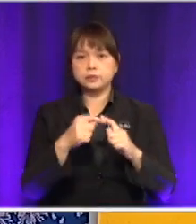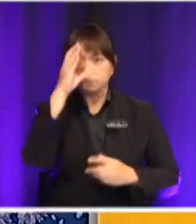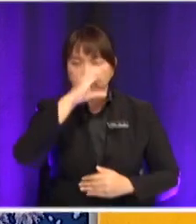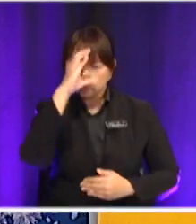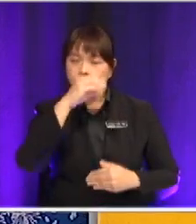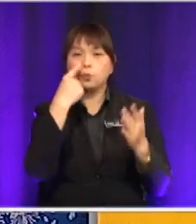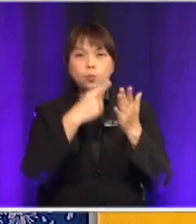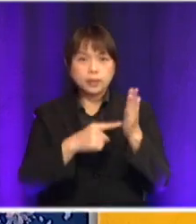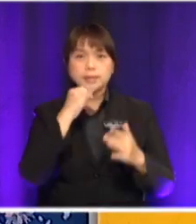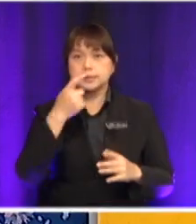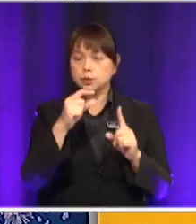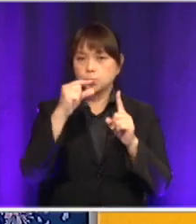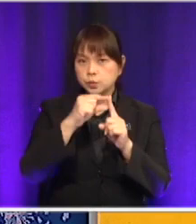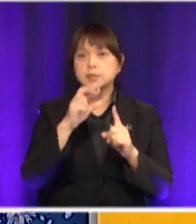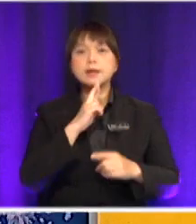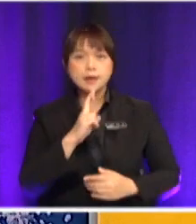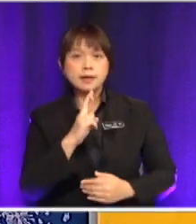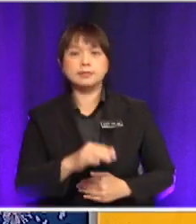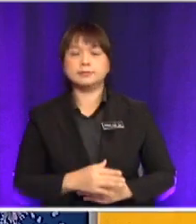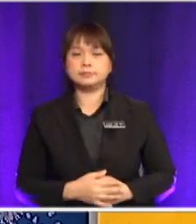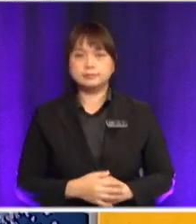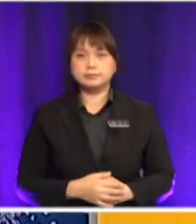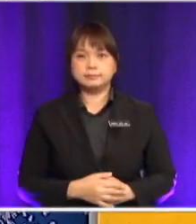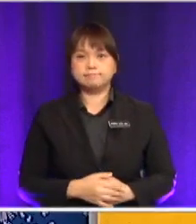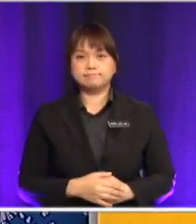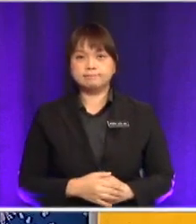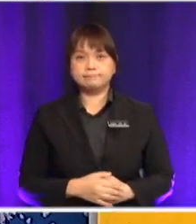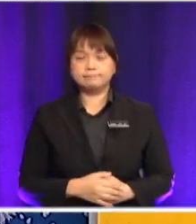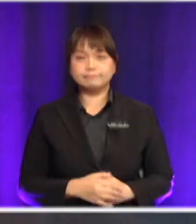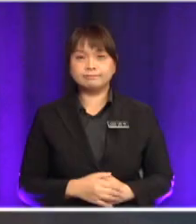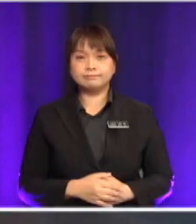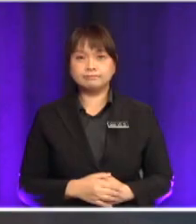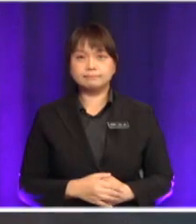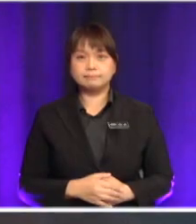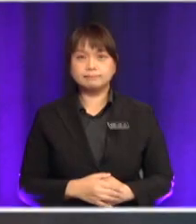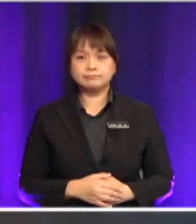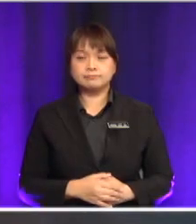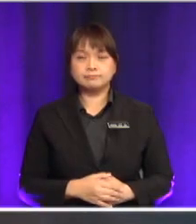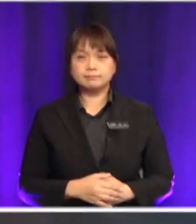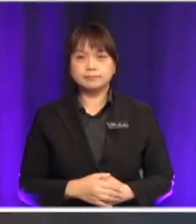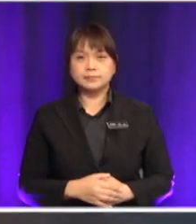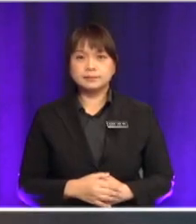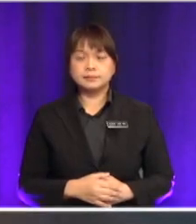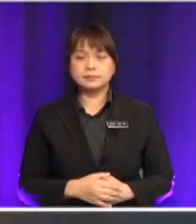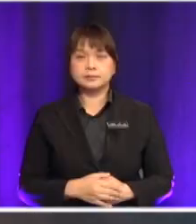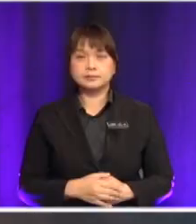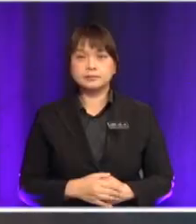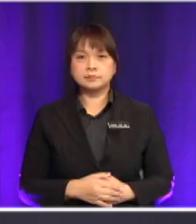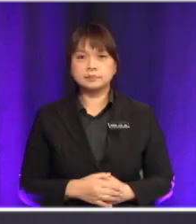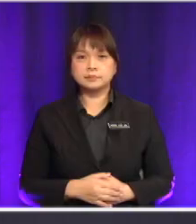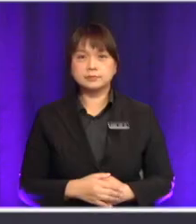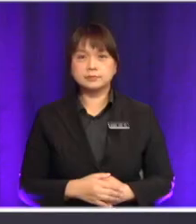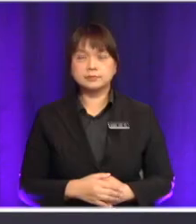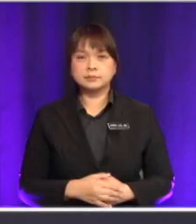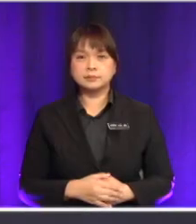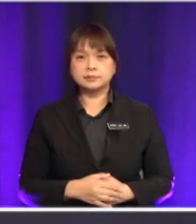the words are. Okay? All right, when you talk about the words, jumbled up words, Yeah. sometimes people, when they see jumbled up